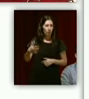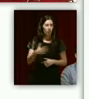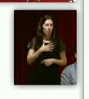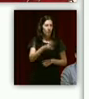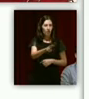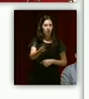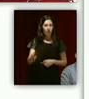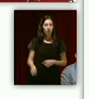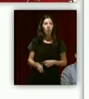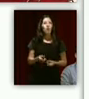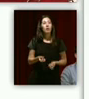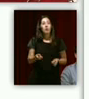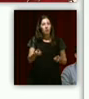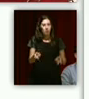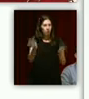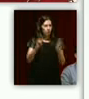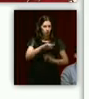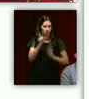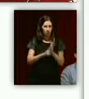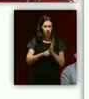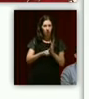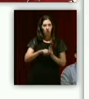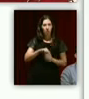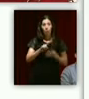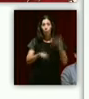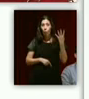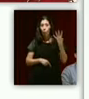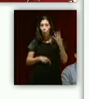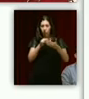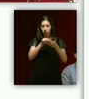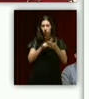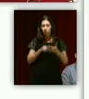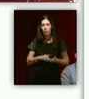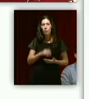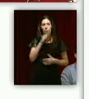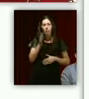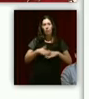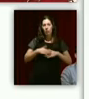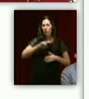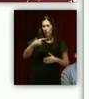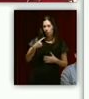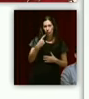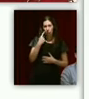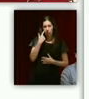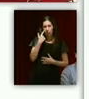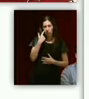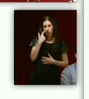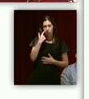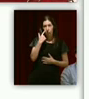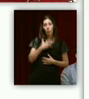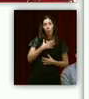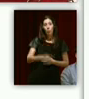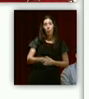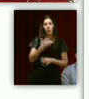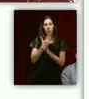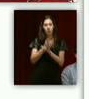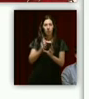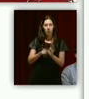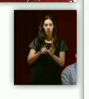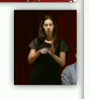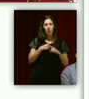any entry. And this allows you for complete freedom. Why 4 entries? Because then